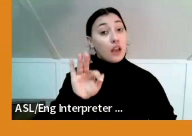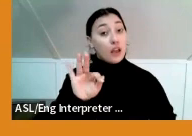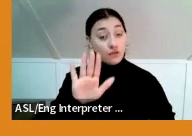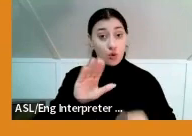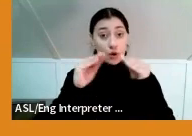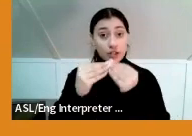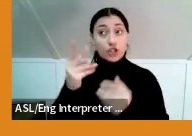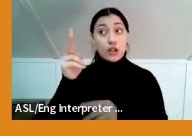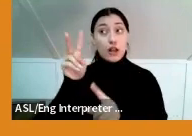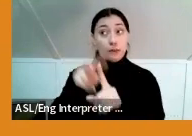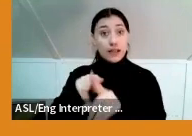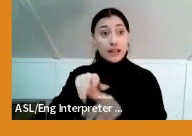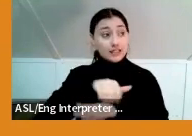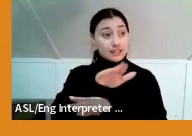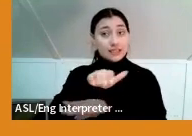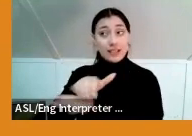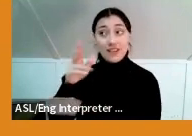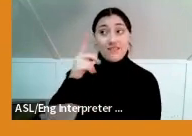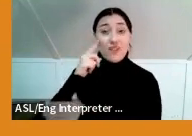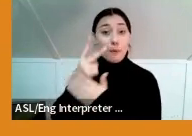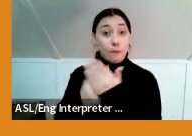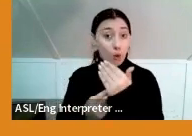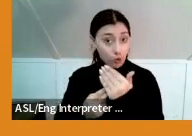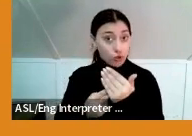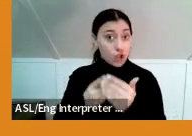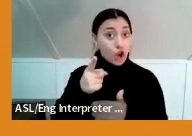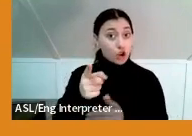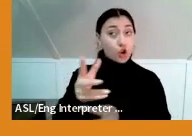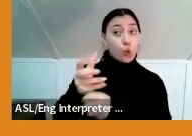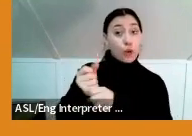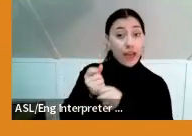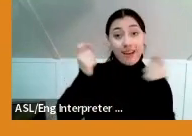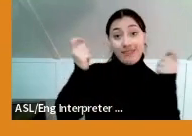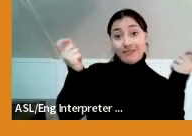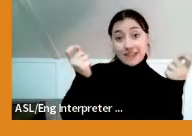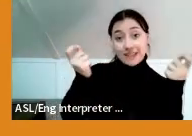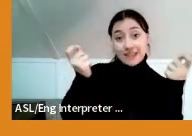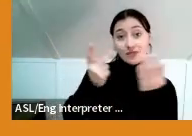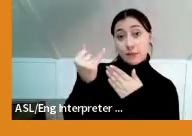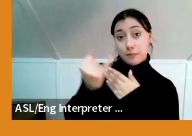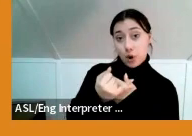for both and you get awarded a festivals and projects grant,